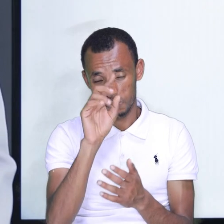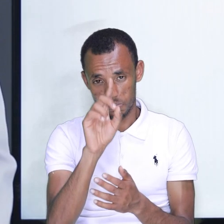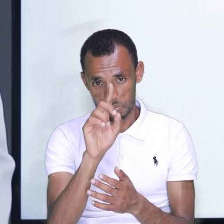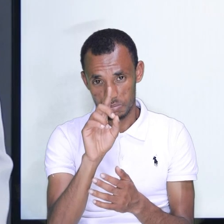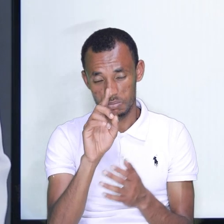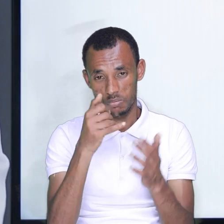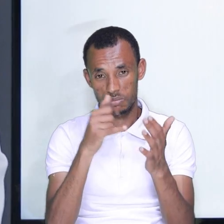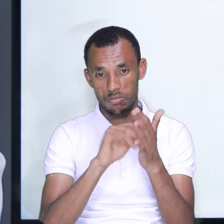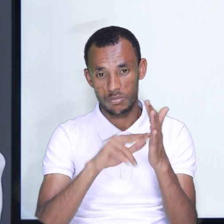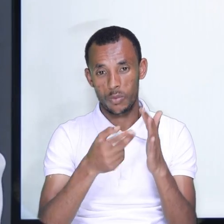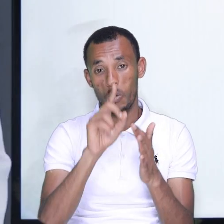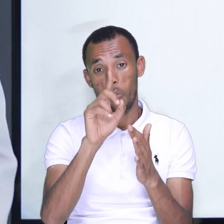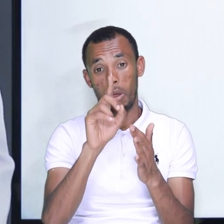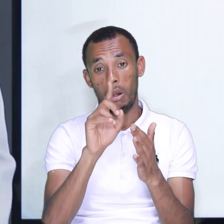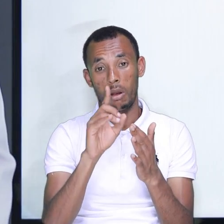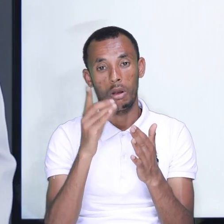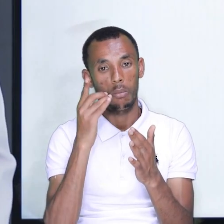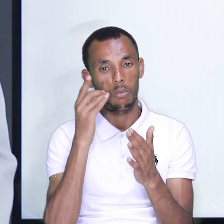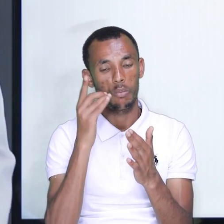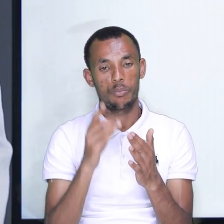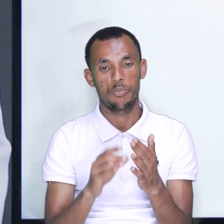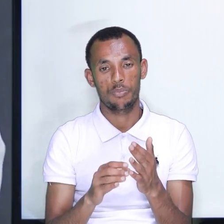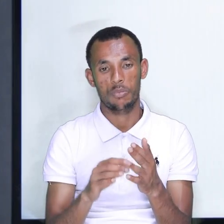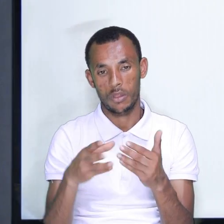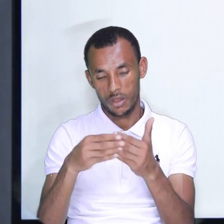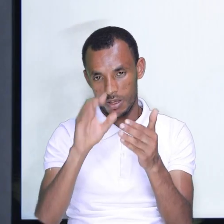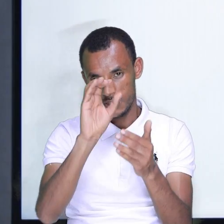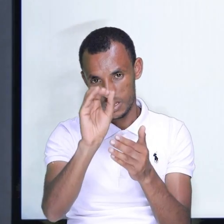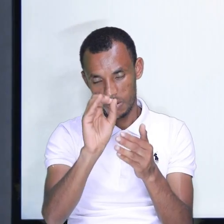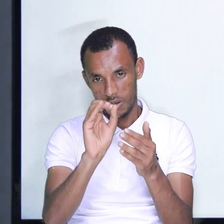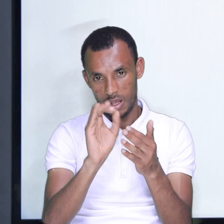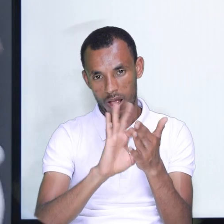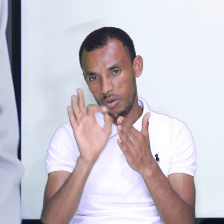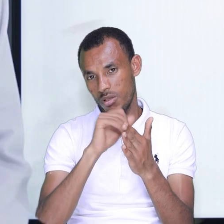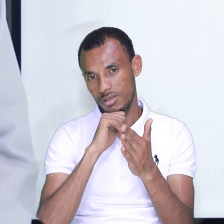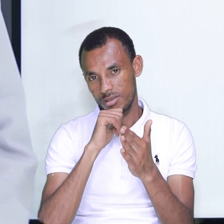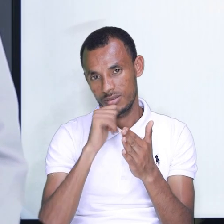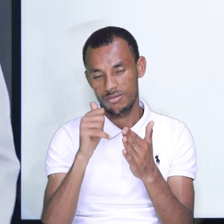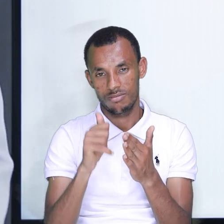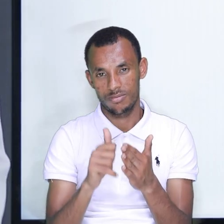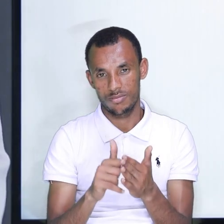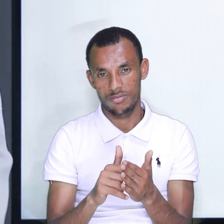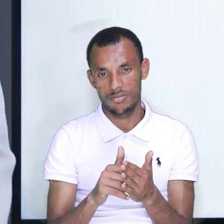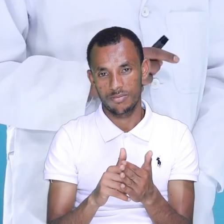01, it is a 1-digit number. The leading 0 has no importance.